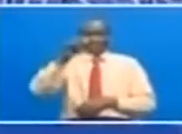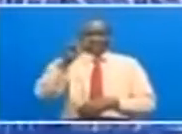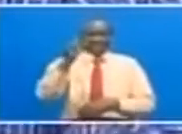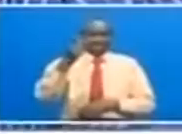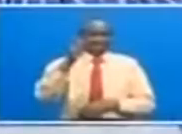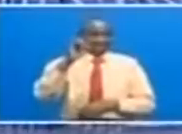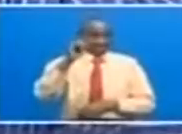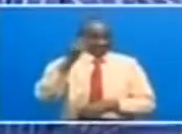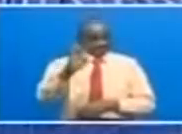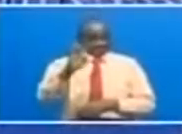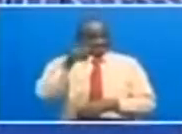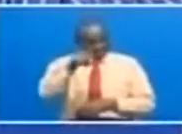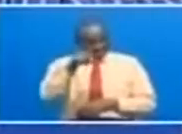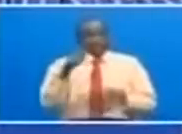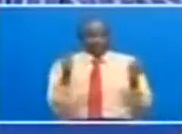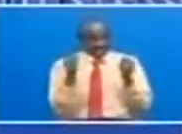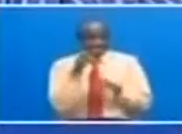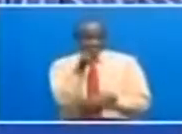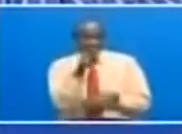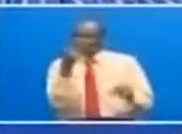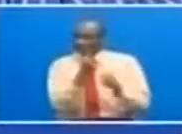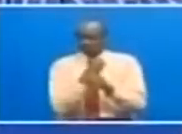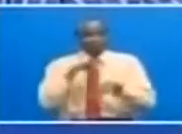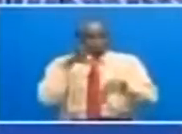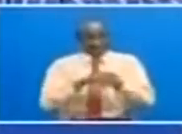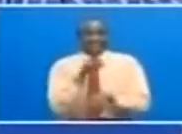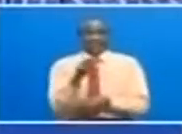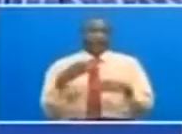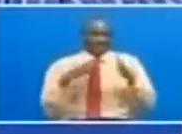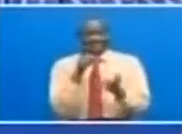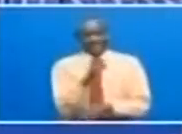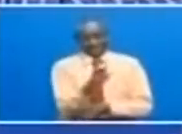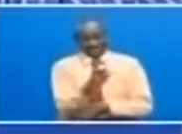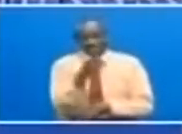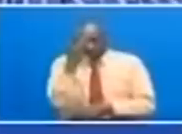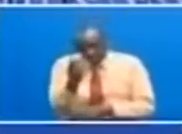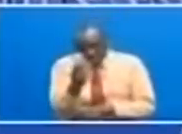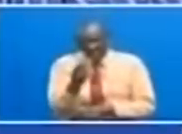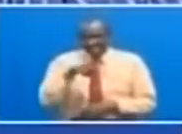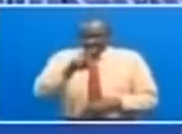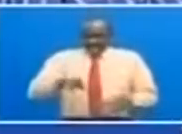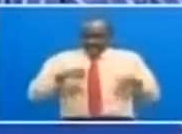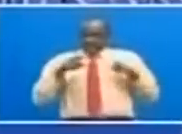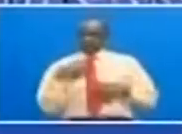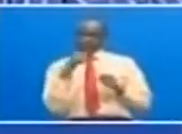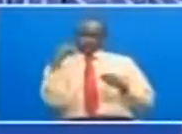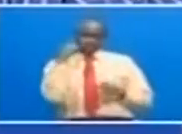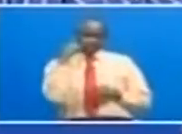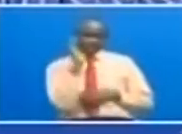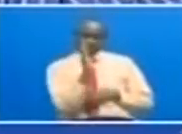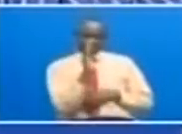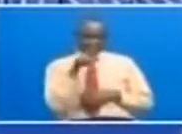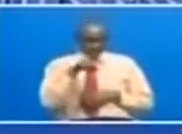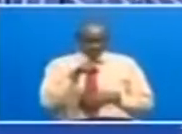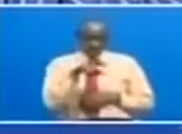and specifically in this case malaria. That has been challenging because of the life cycle of the parasite, so it's